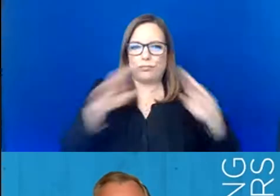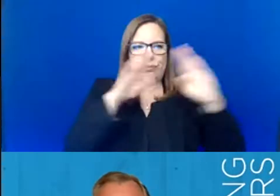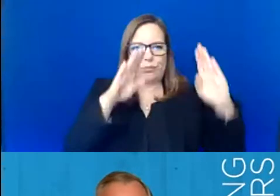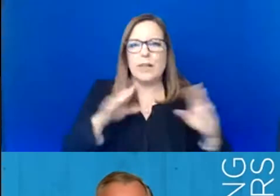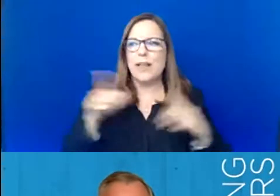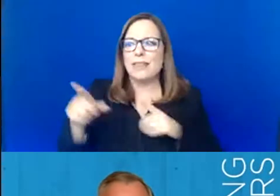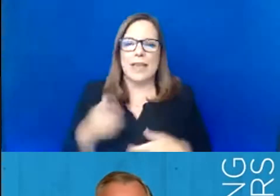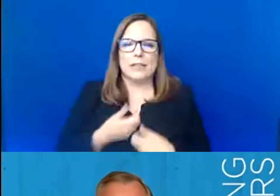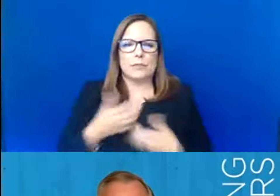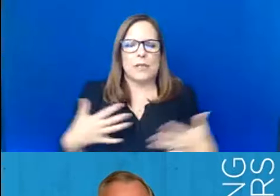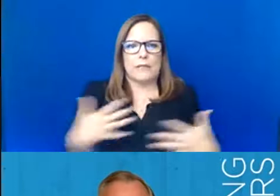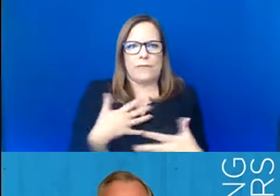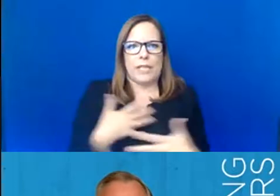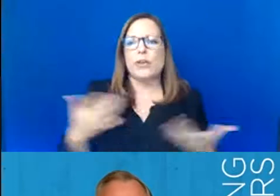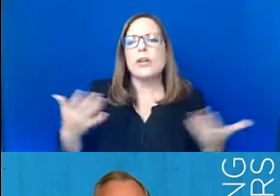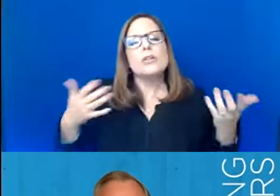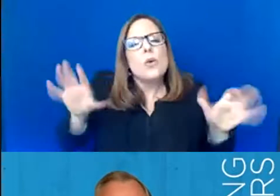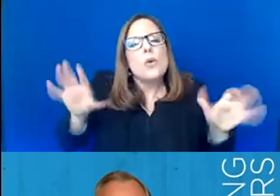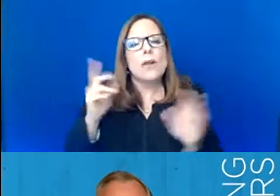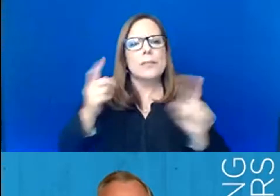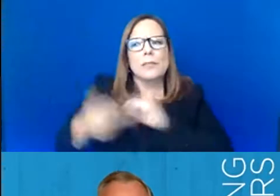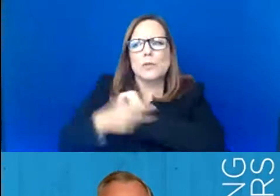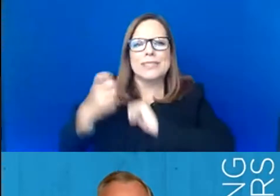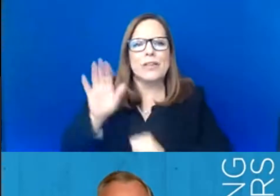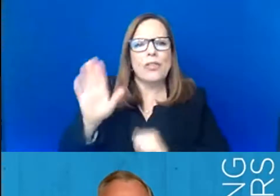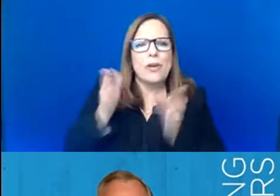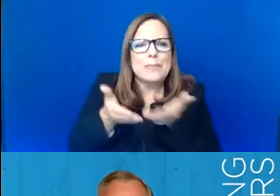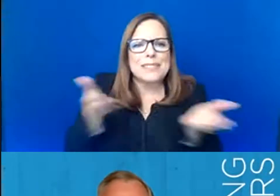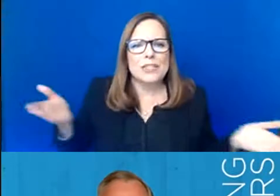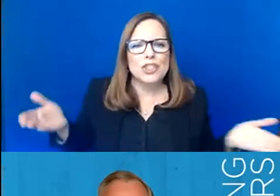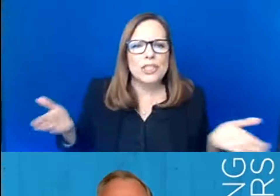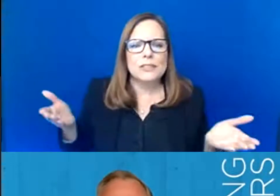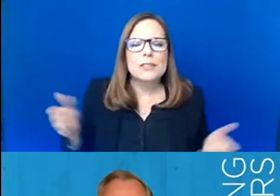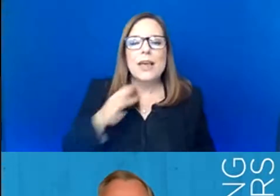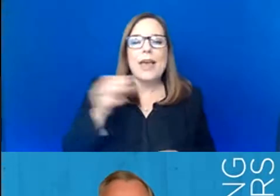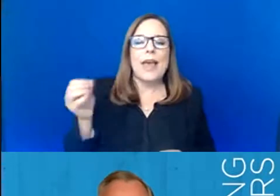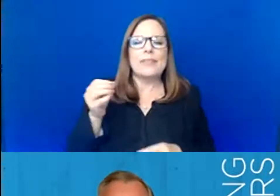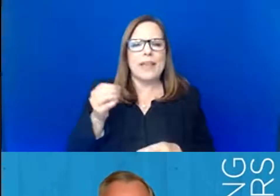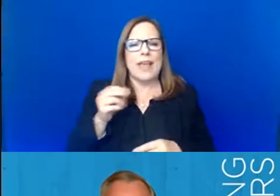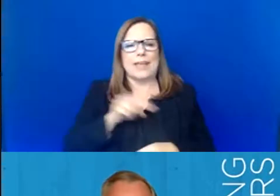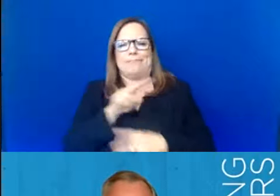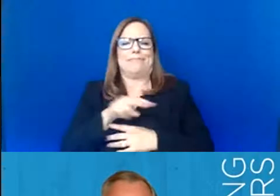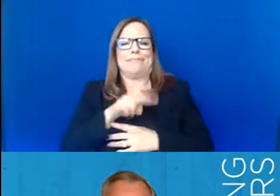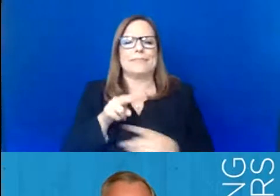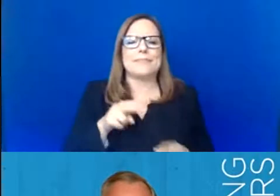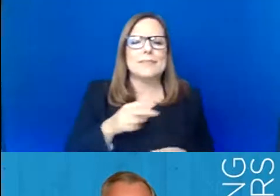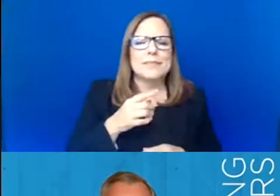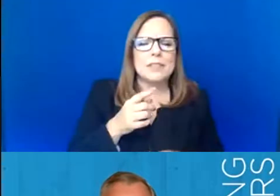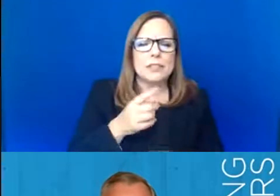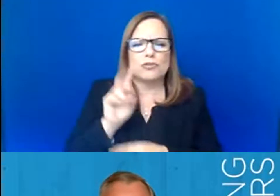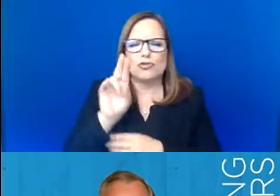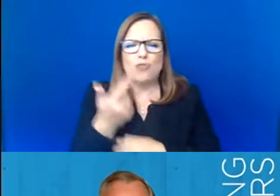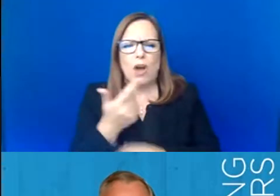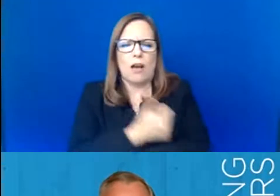of having their possessions stolen, and they were concerned about the drug and alcohol activity that was going on in